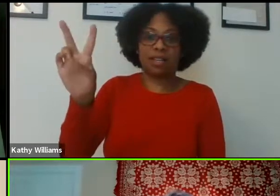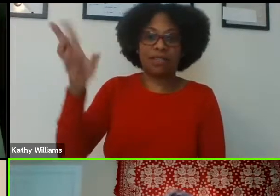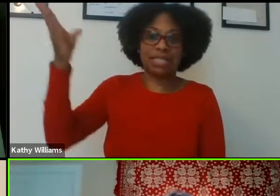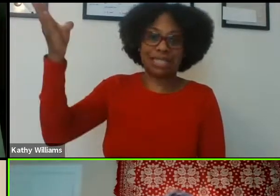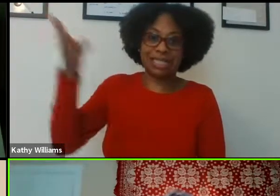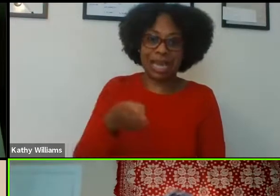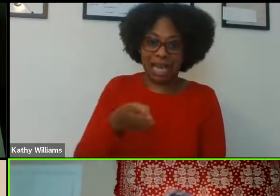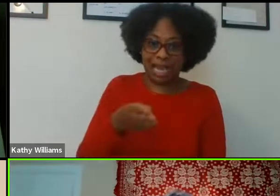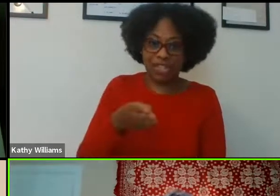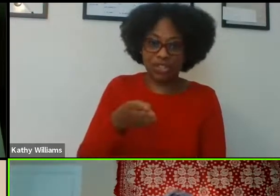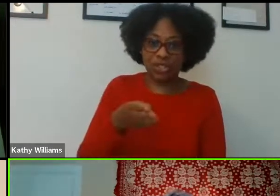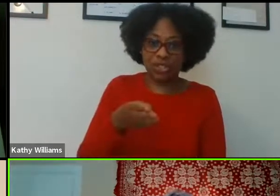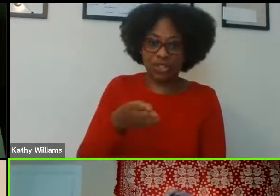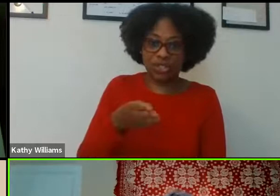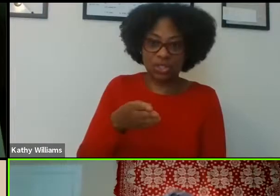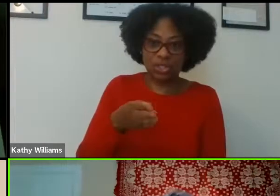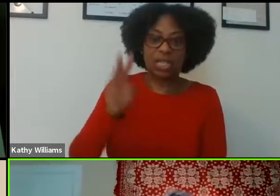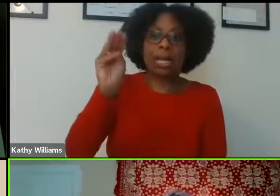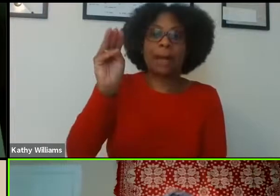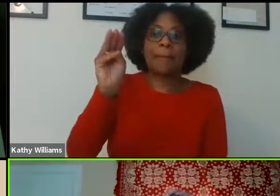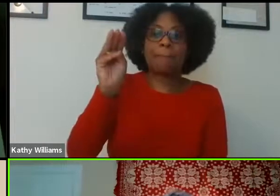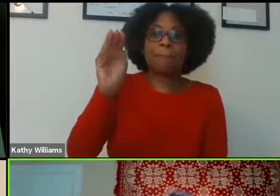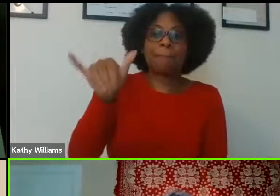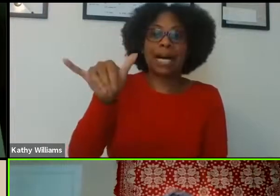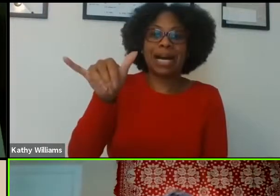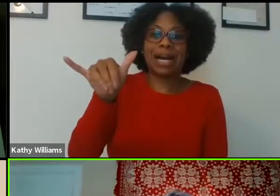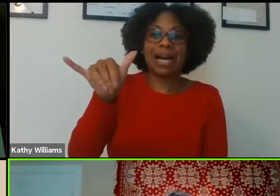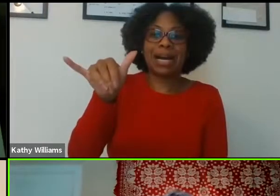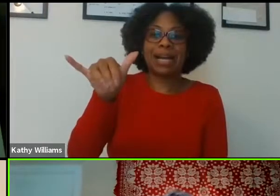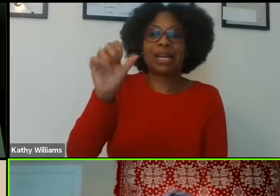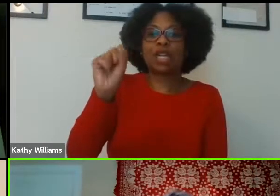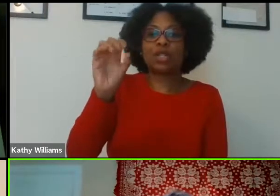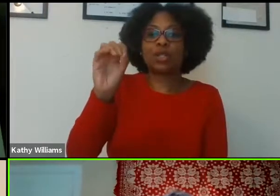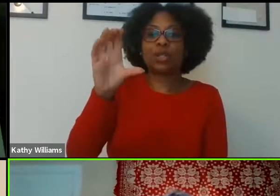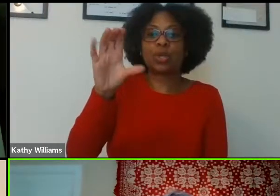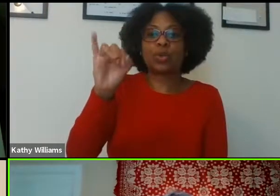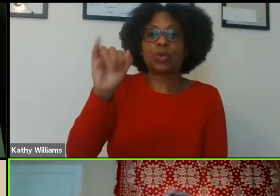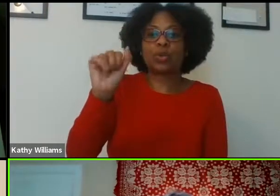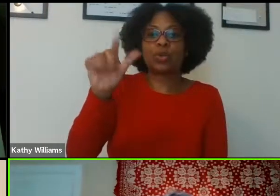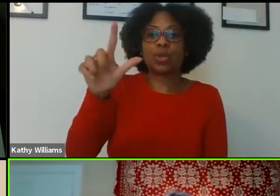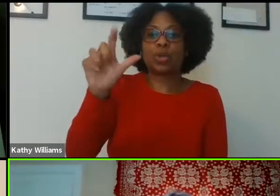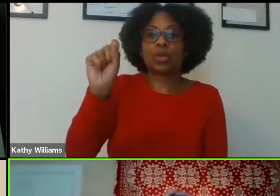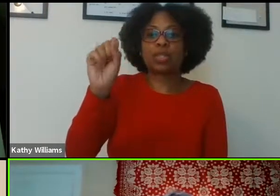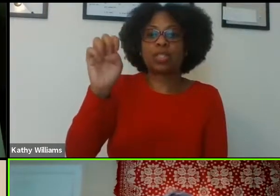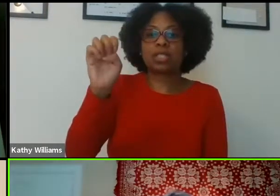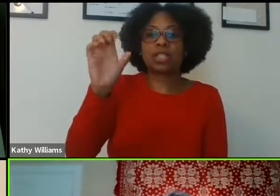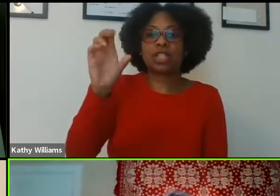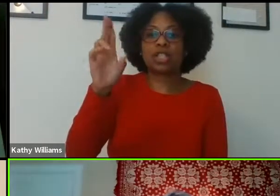www.ssa.gov/My Social Security.